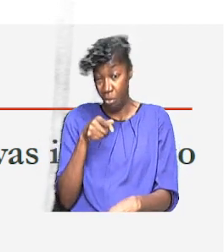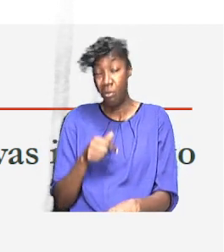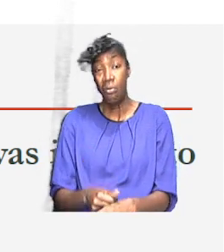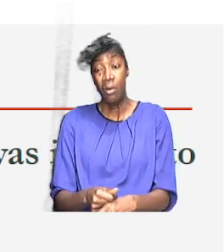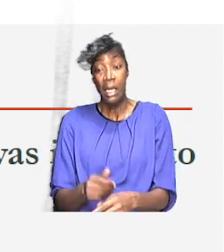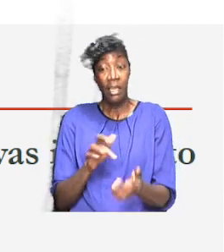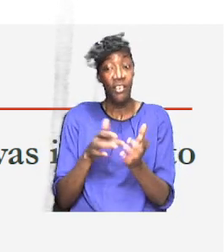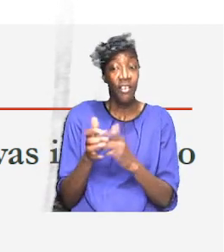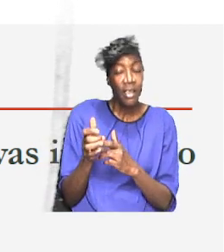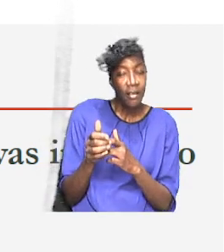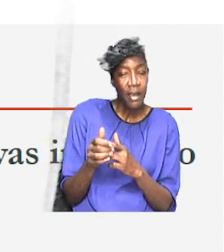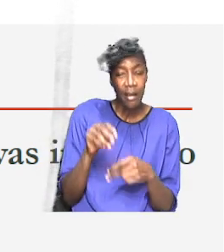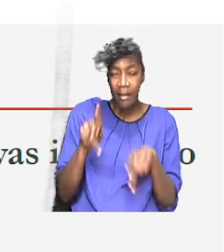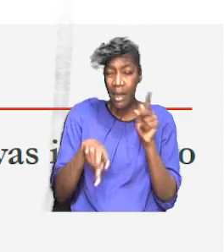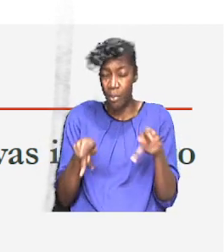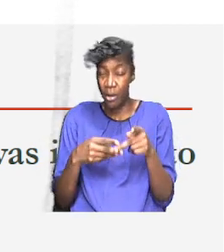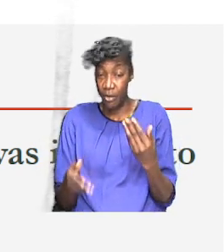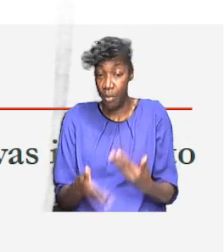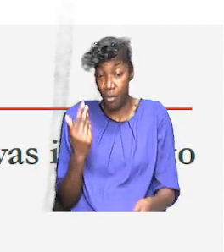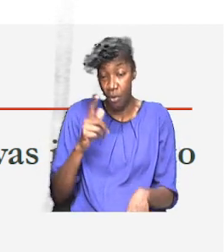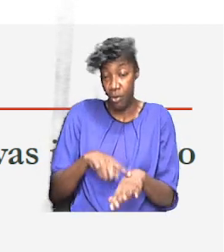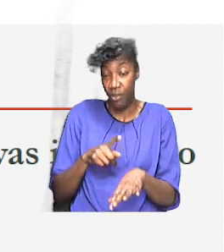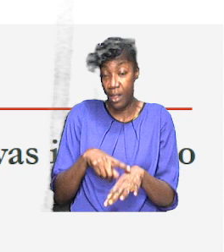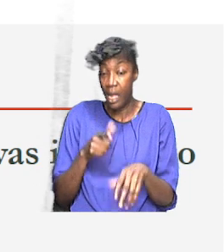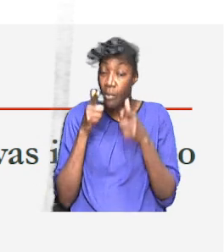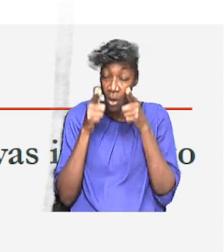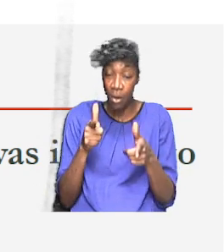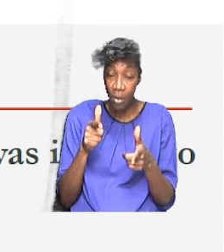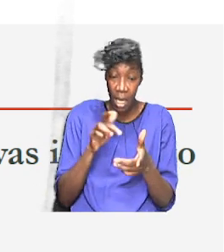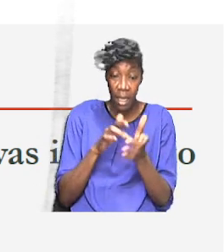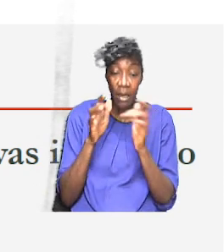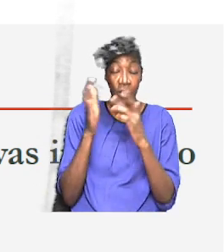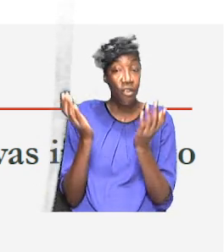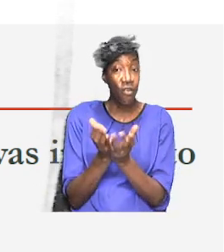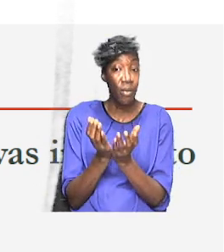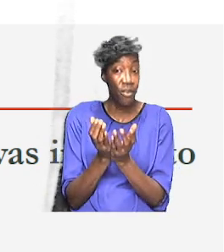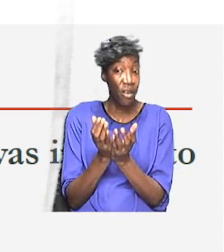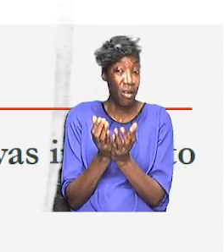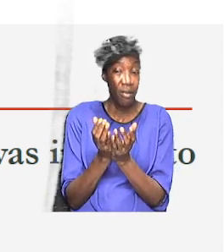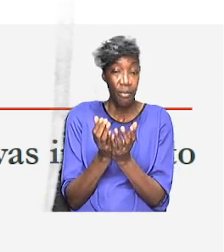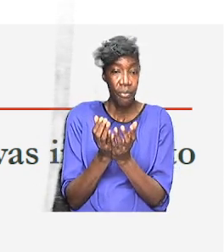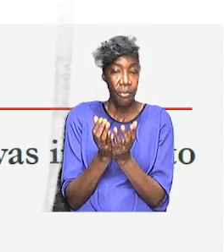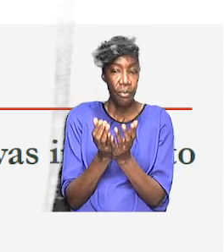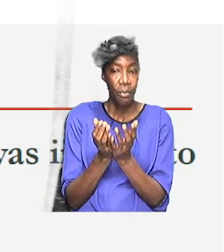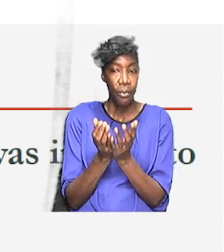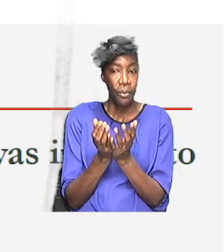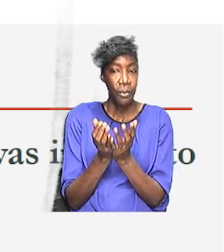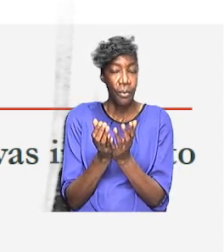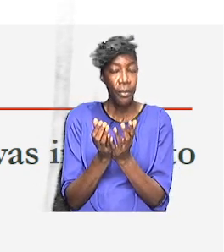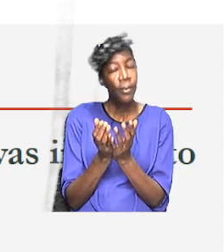who, most time when we look at scripture, he had some form of